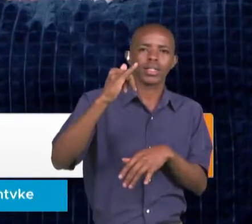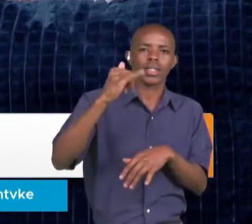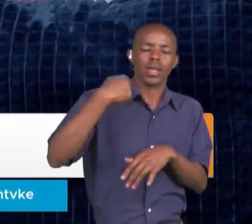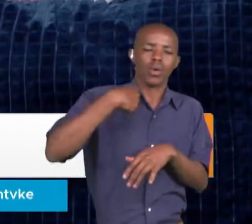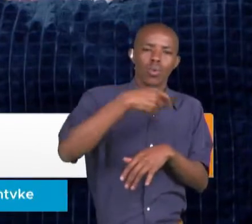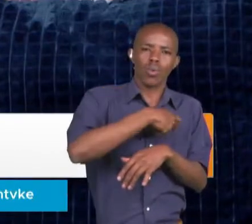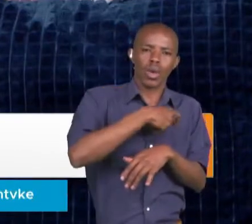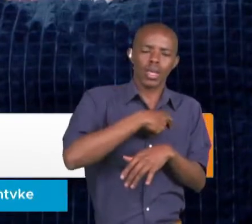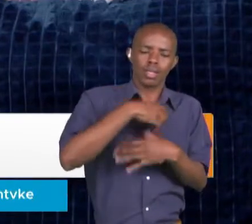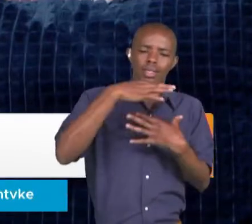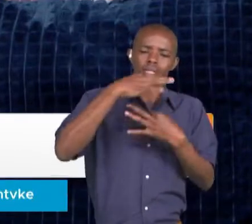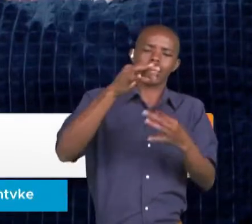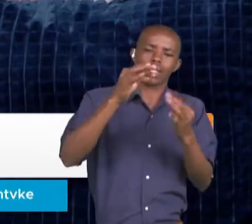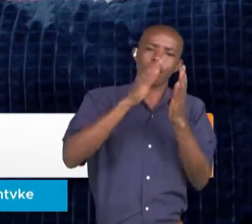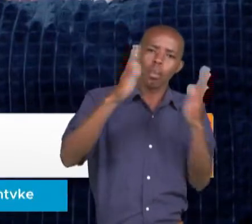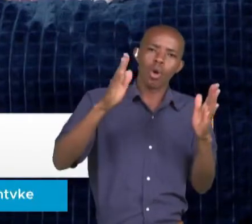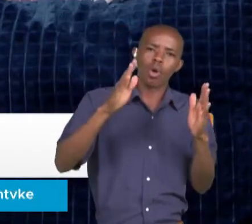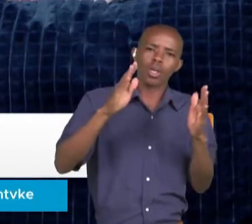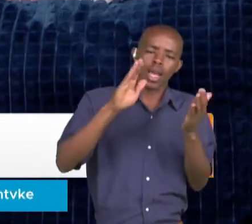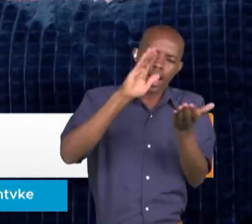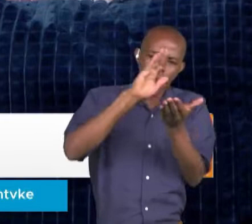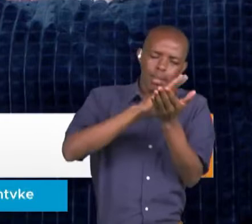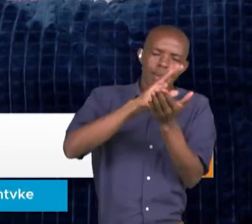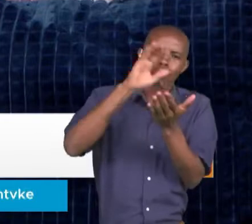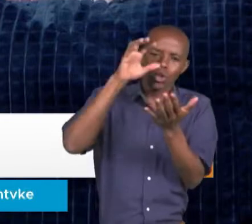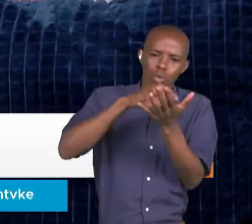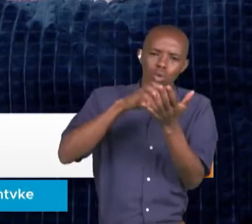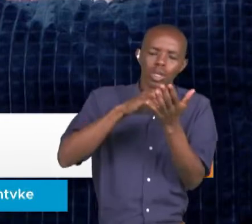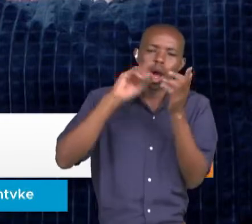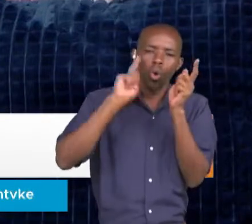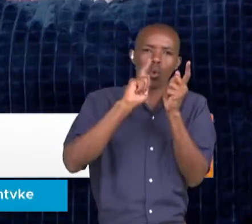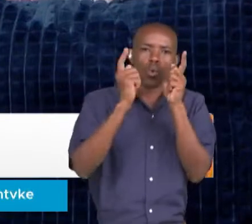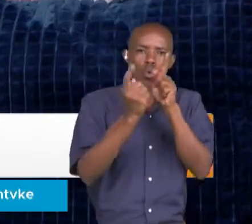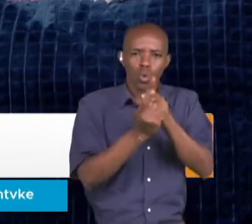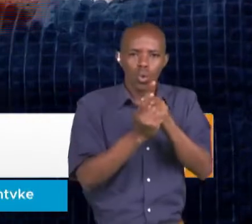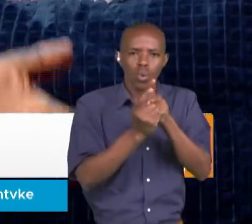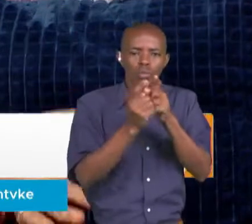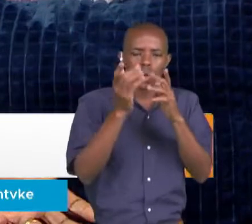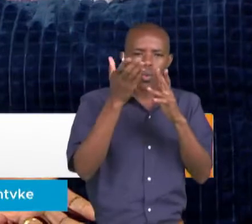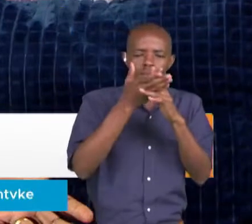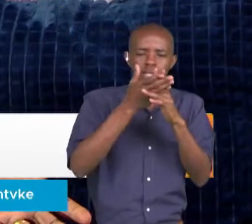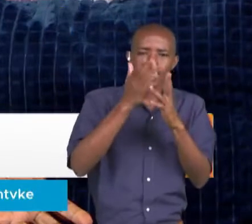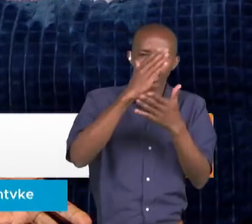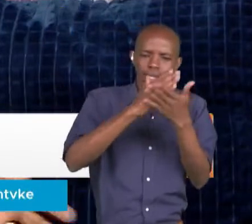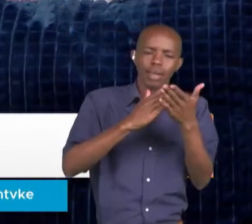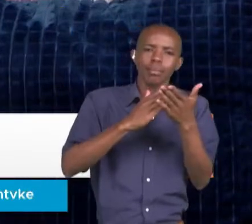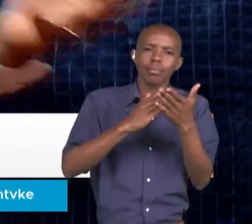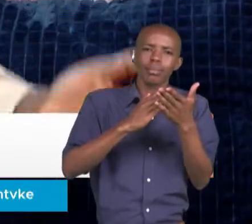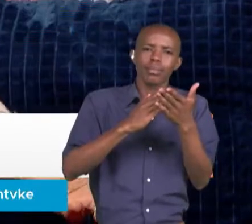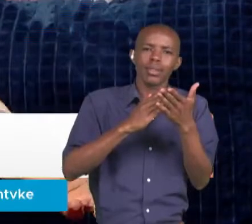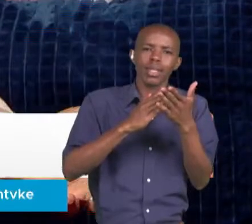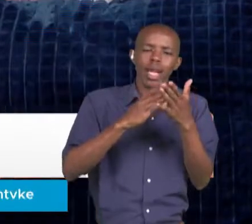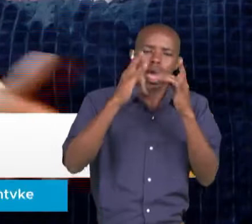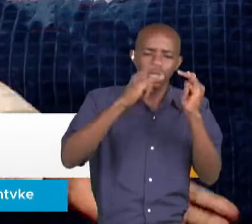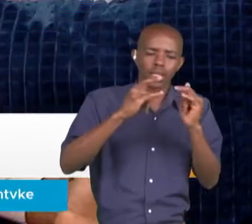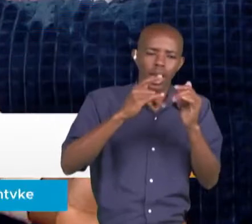why are we so interested in preserving our status quo within upsetting some quarters and sending